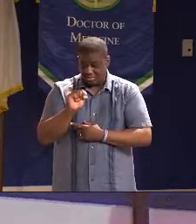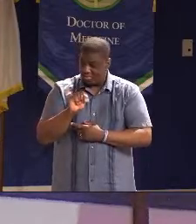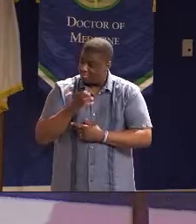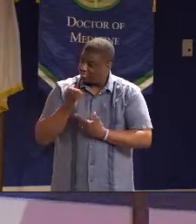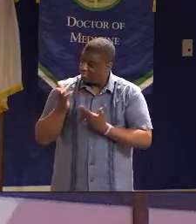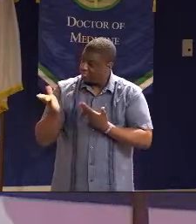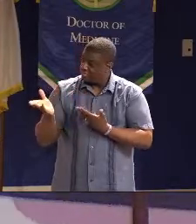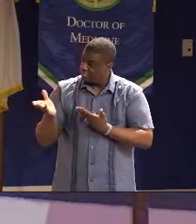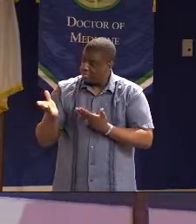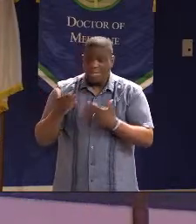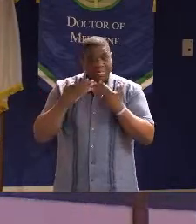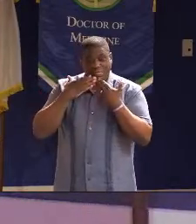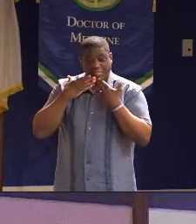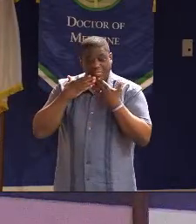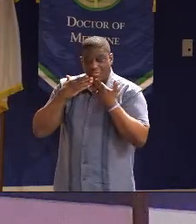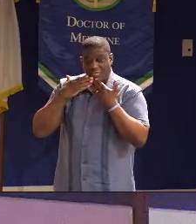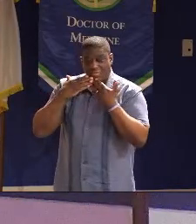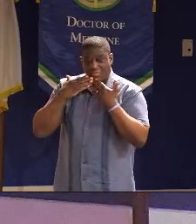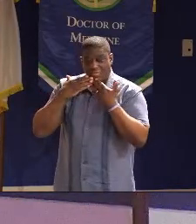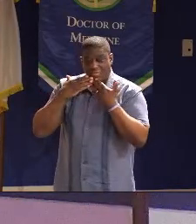Thank you so much, Dr.